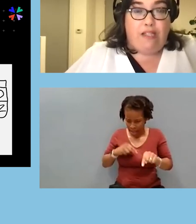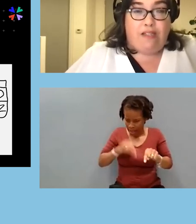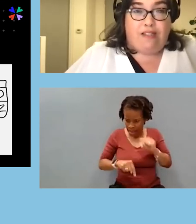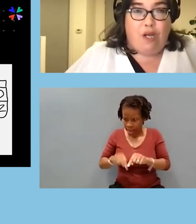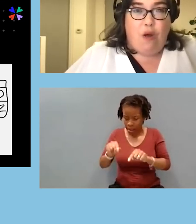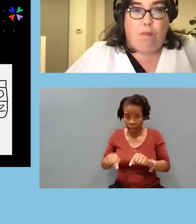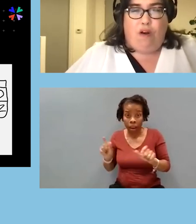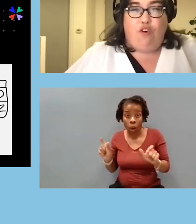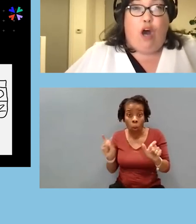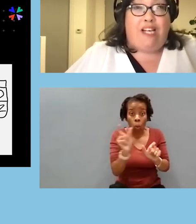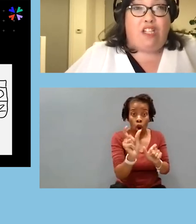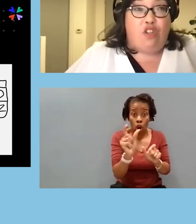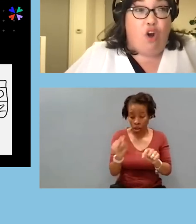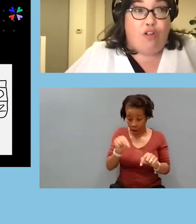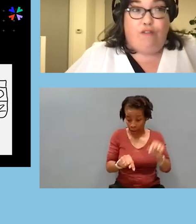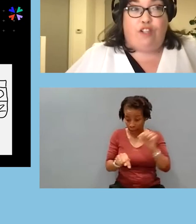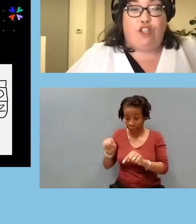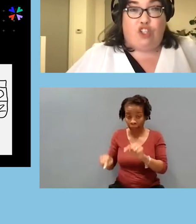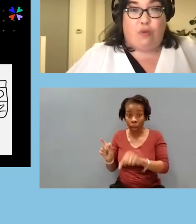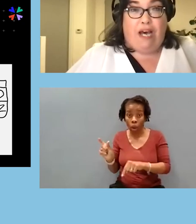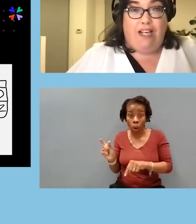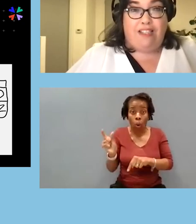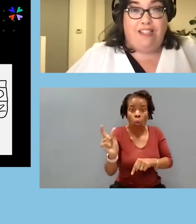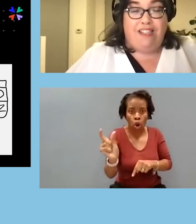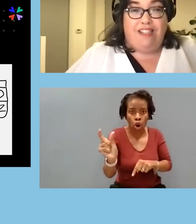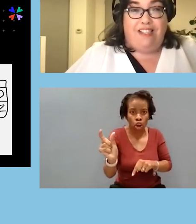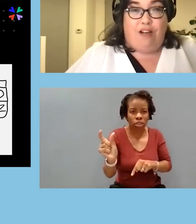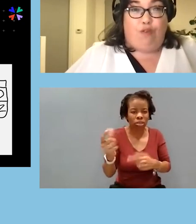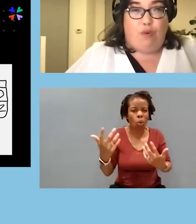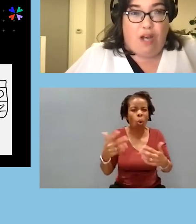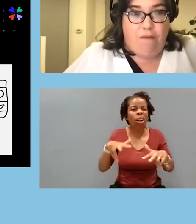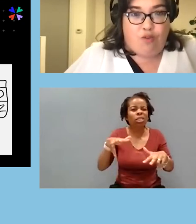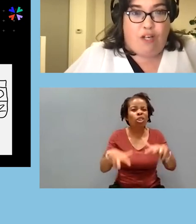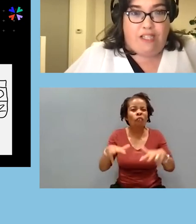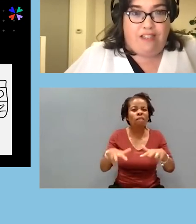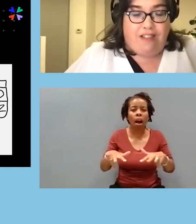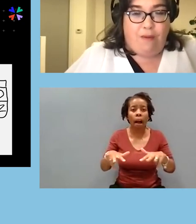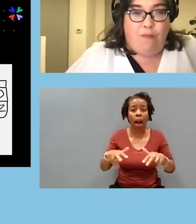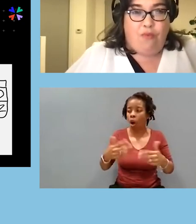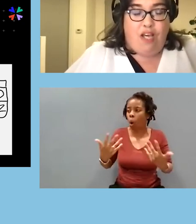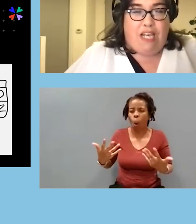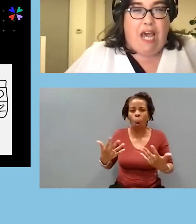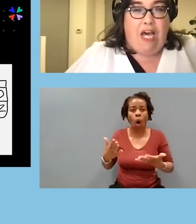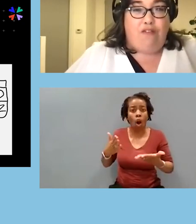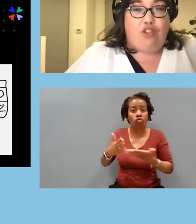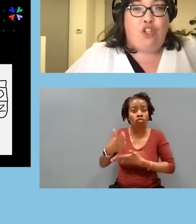individual letters, but for a sonographer to do that, a real-time writer, they have to